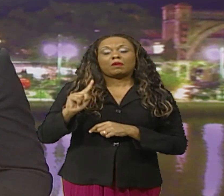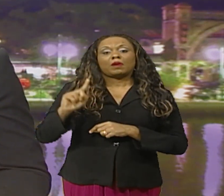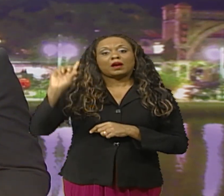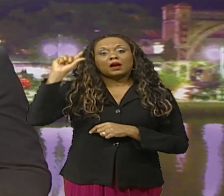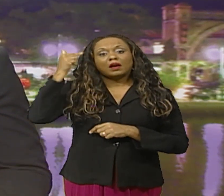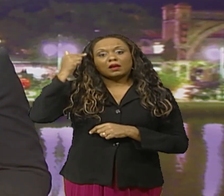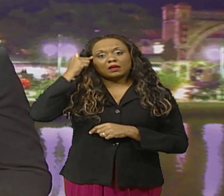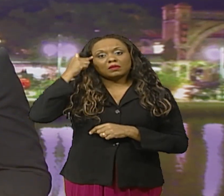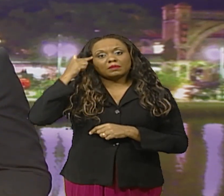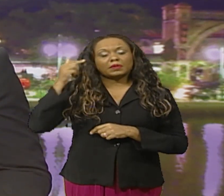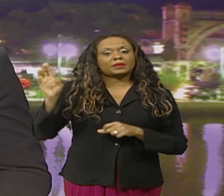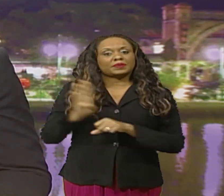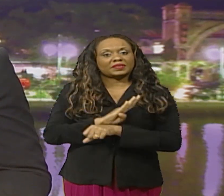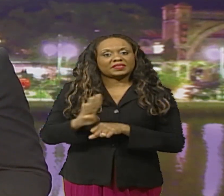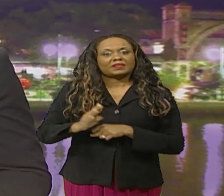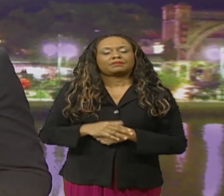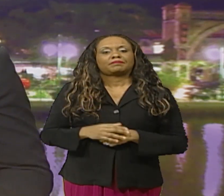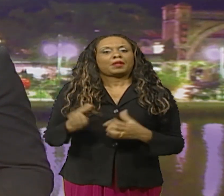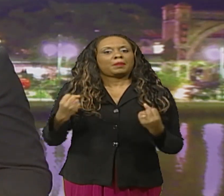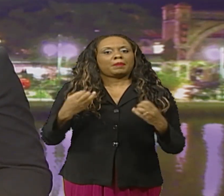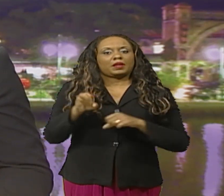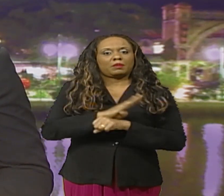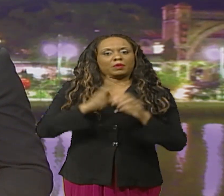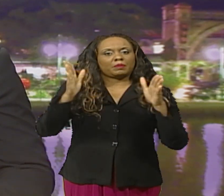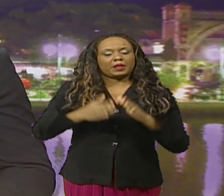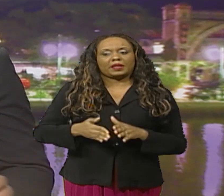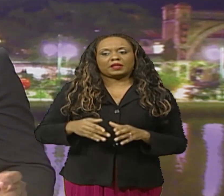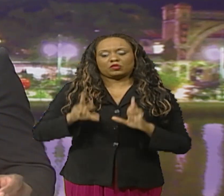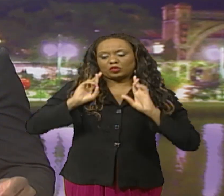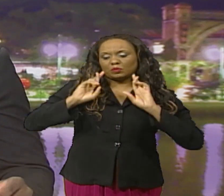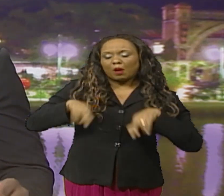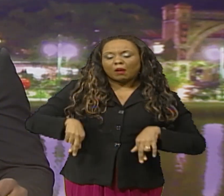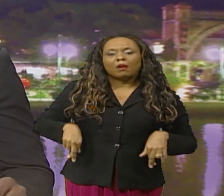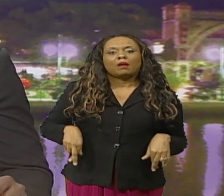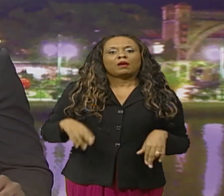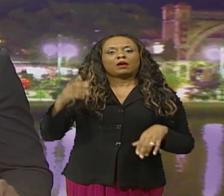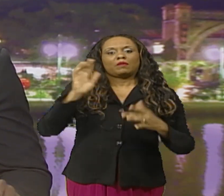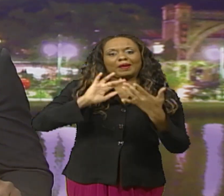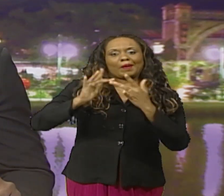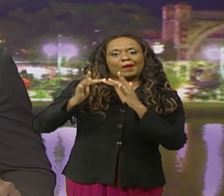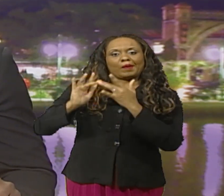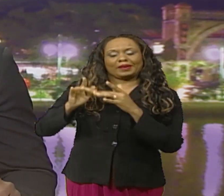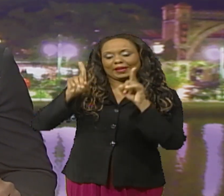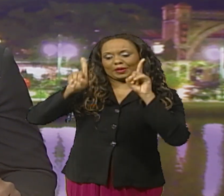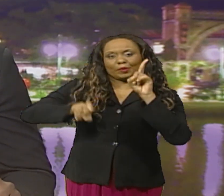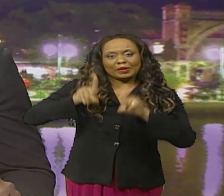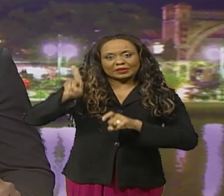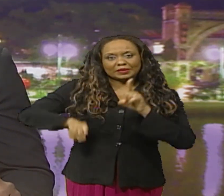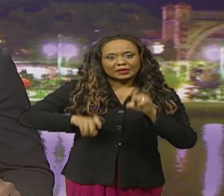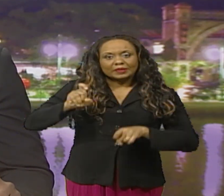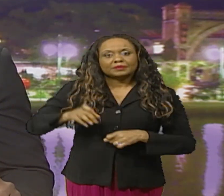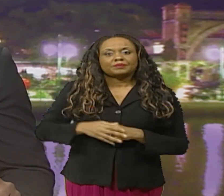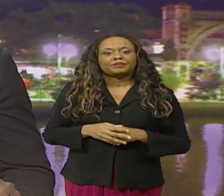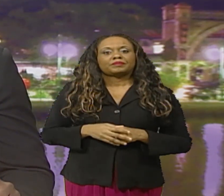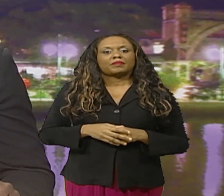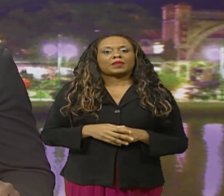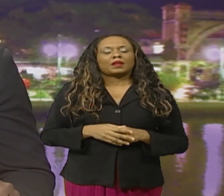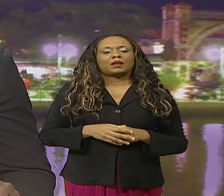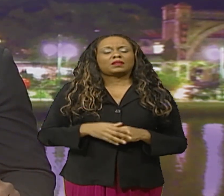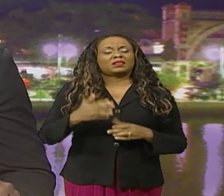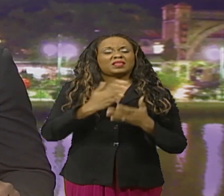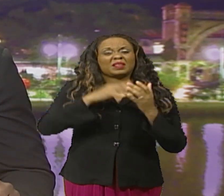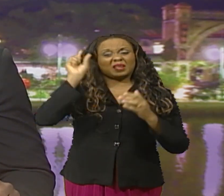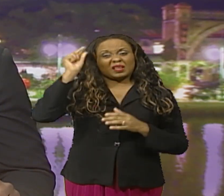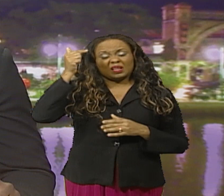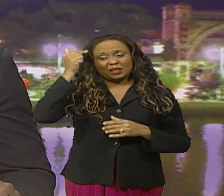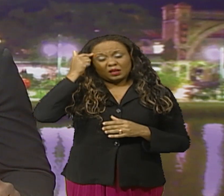Barbadians responded to an online survey on how government should go about with dealing with the entities, many of which are saddled with